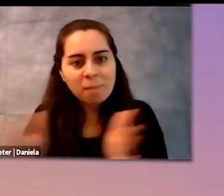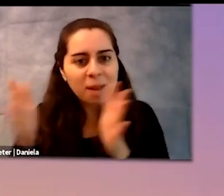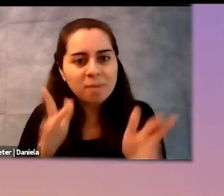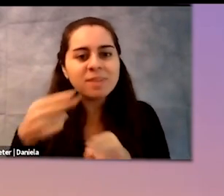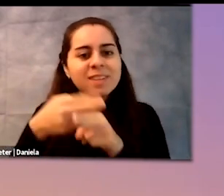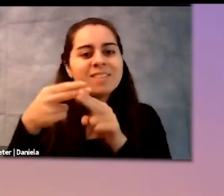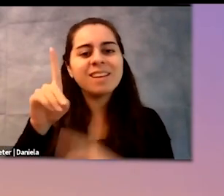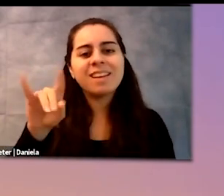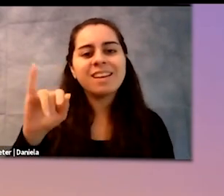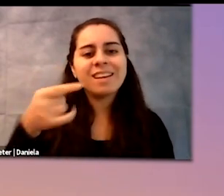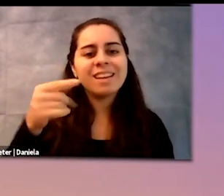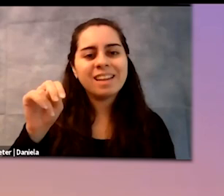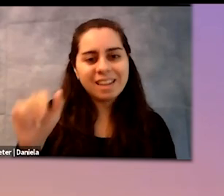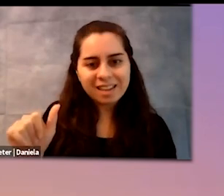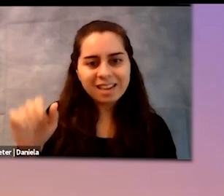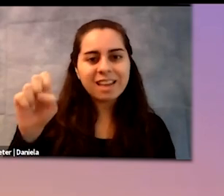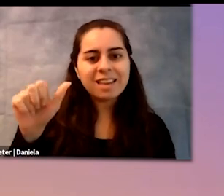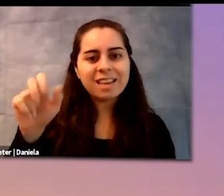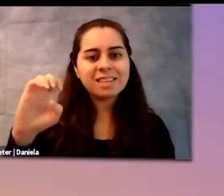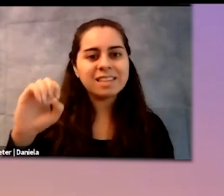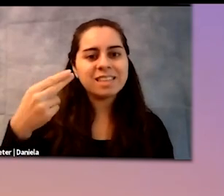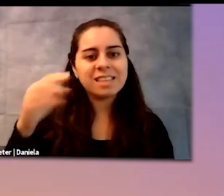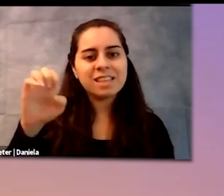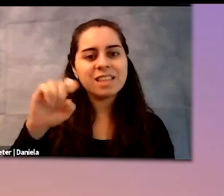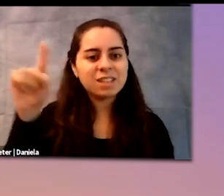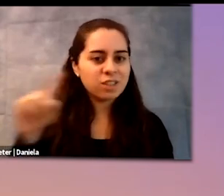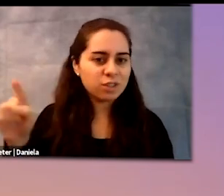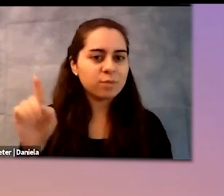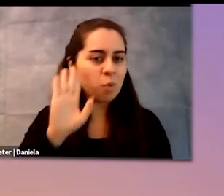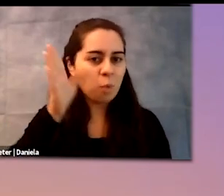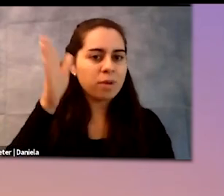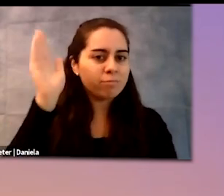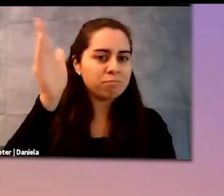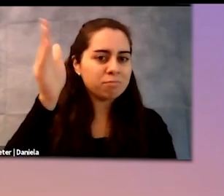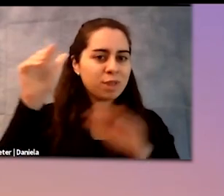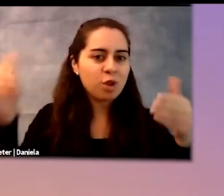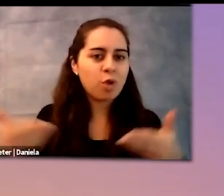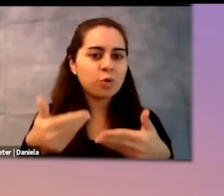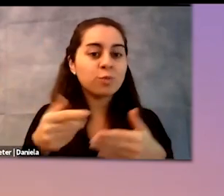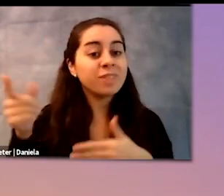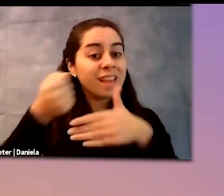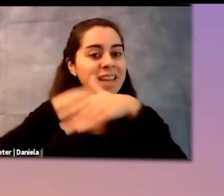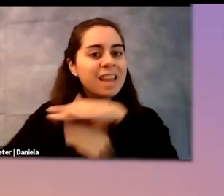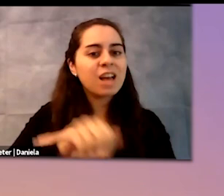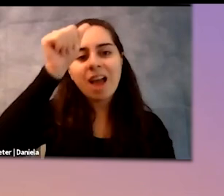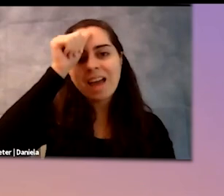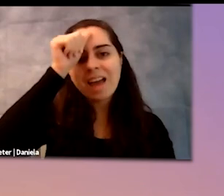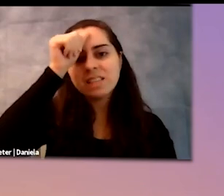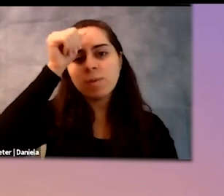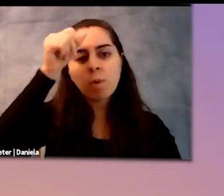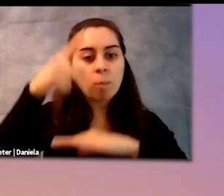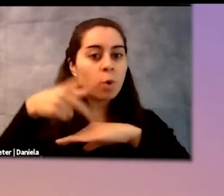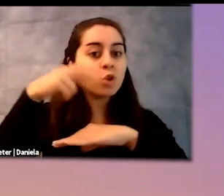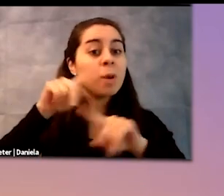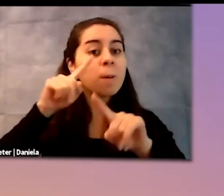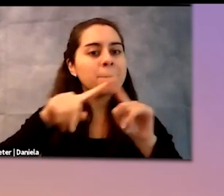who will be providing some introductory remarks. Digna Sanchez was born in Arecibo, Puerto Rico, but